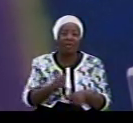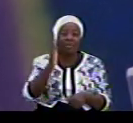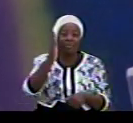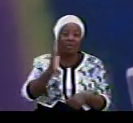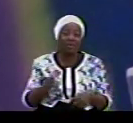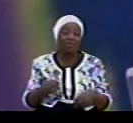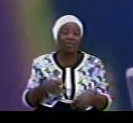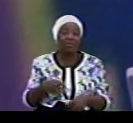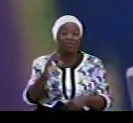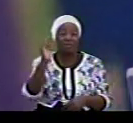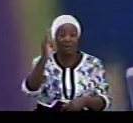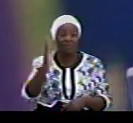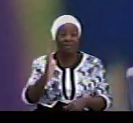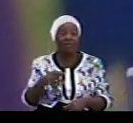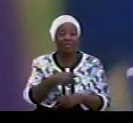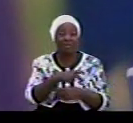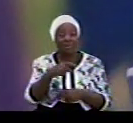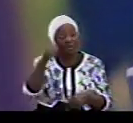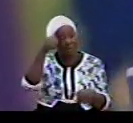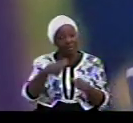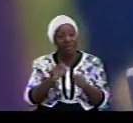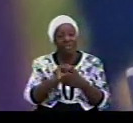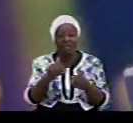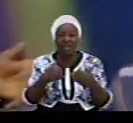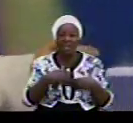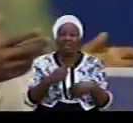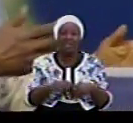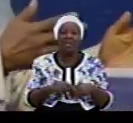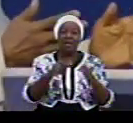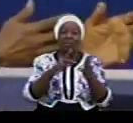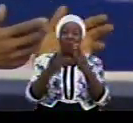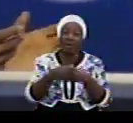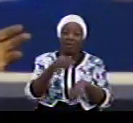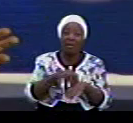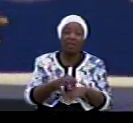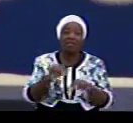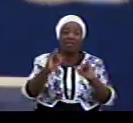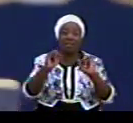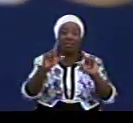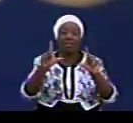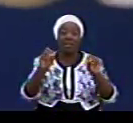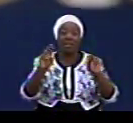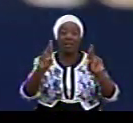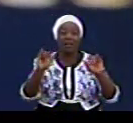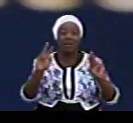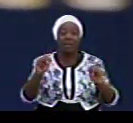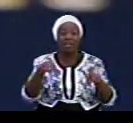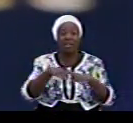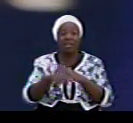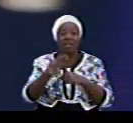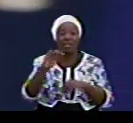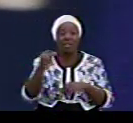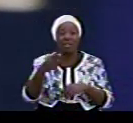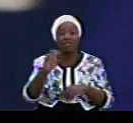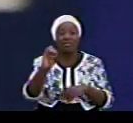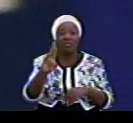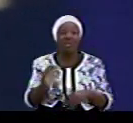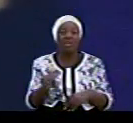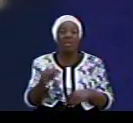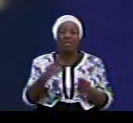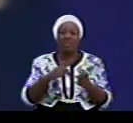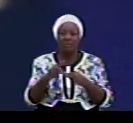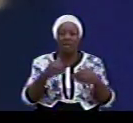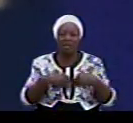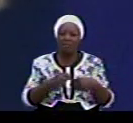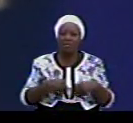crusade at Ilorin. And there was this young girl that came from